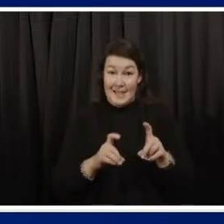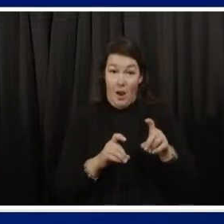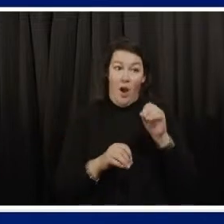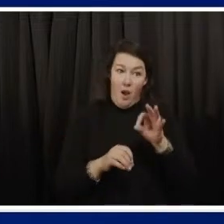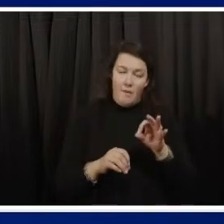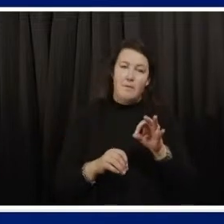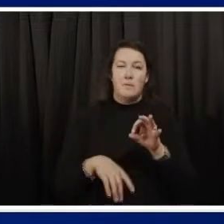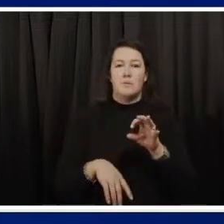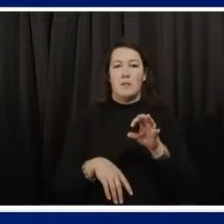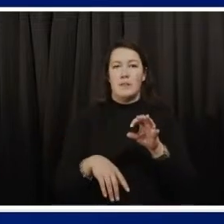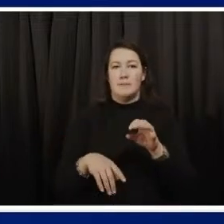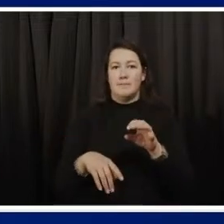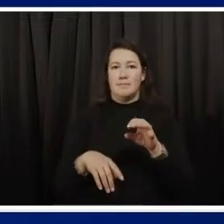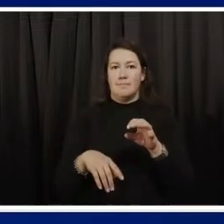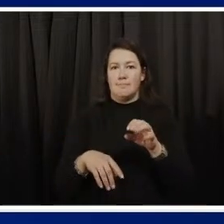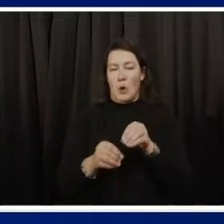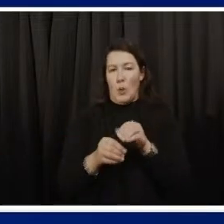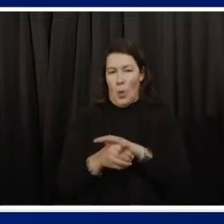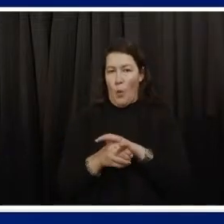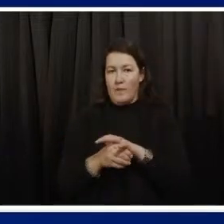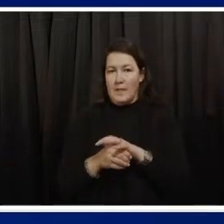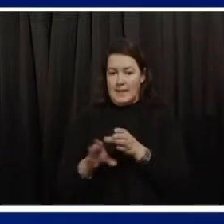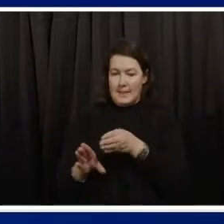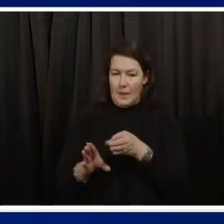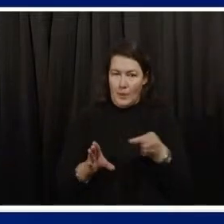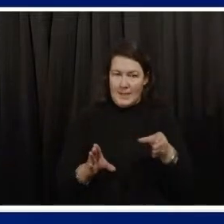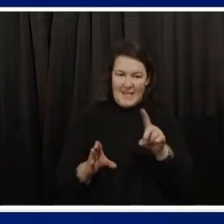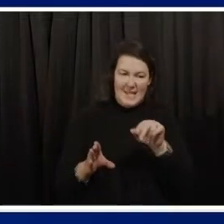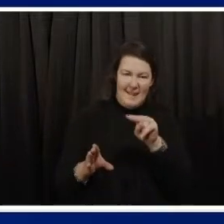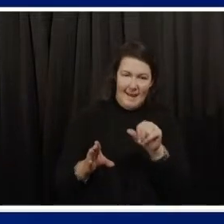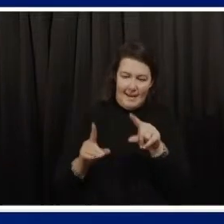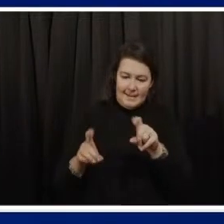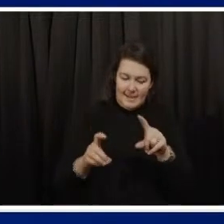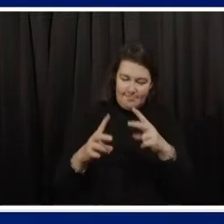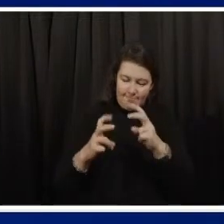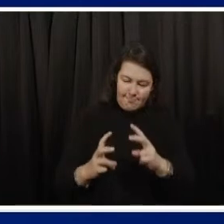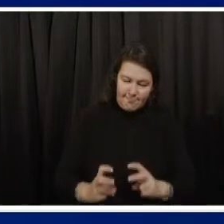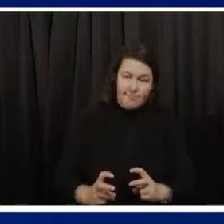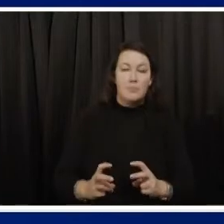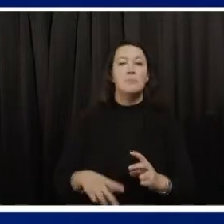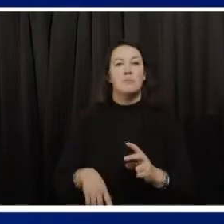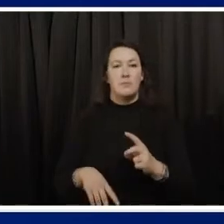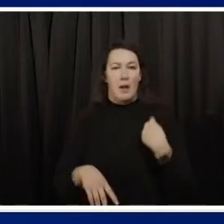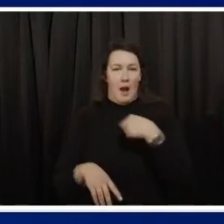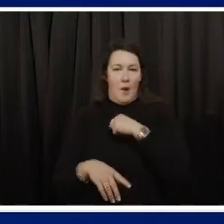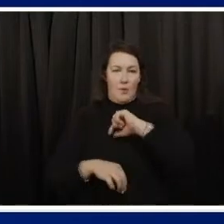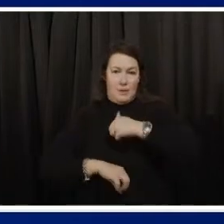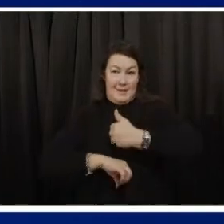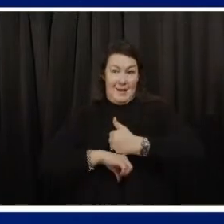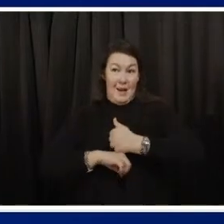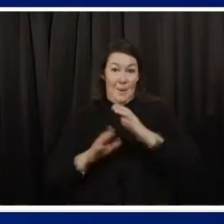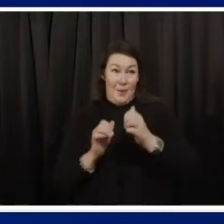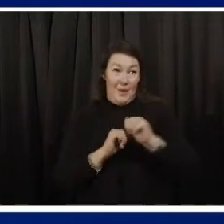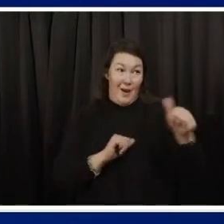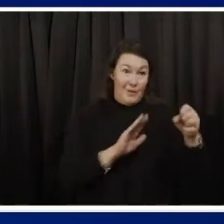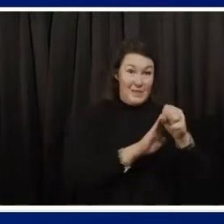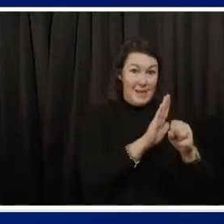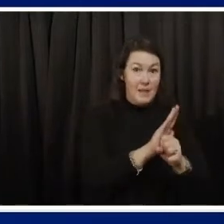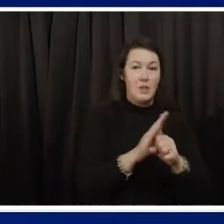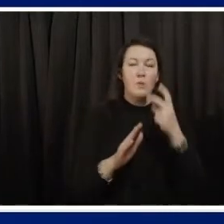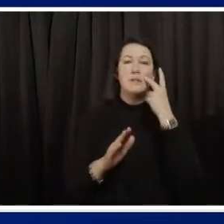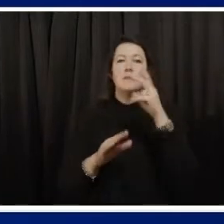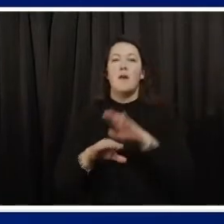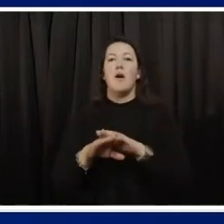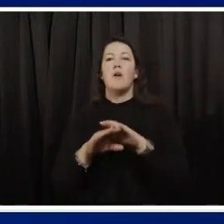over 15% of all Colorado cases are sequenced. Our position compared to other states across the country is shown in the map on the